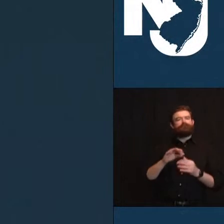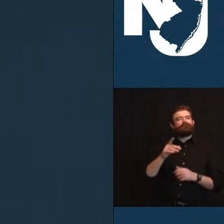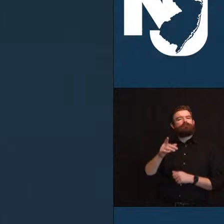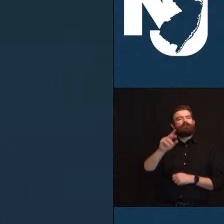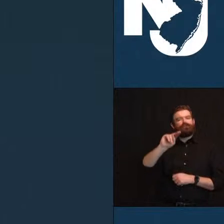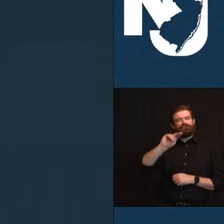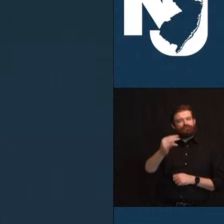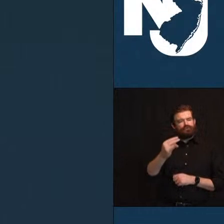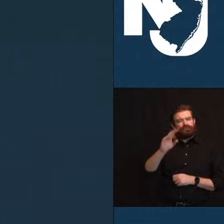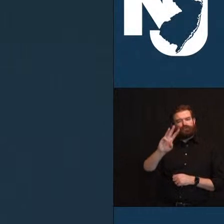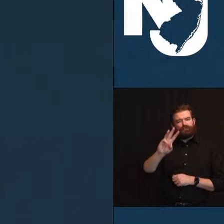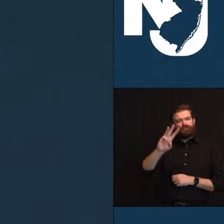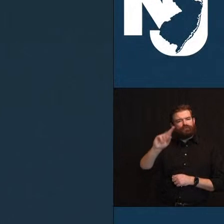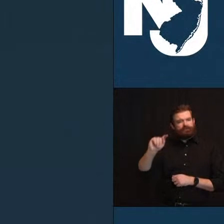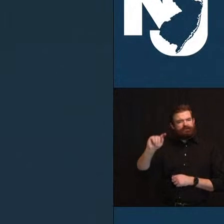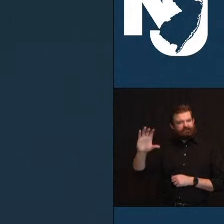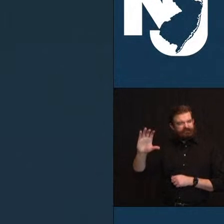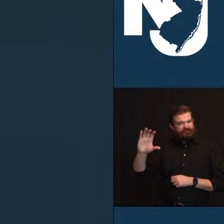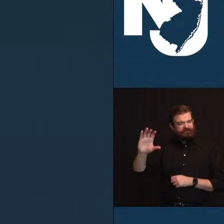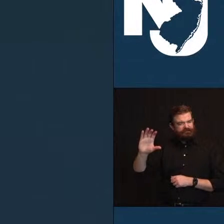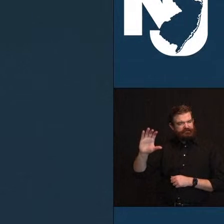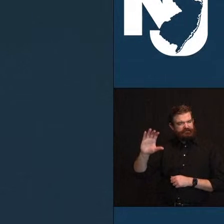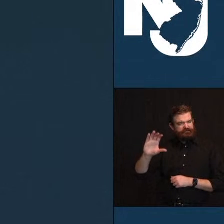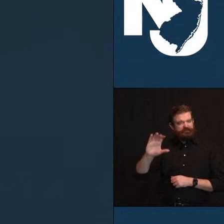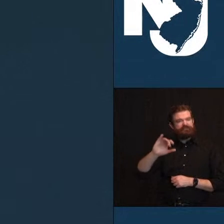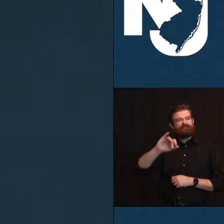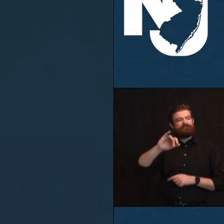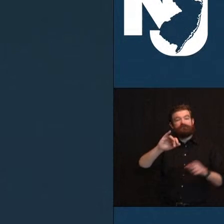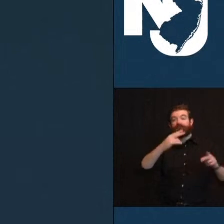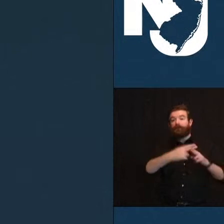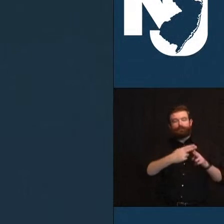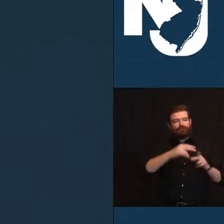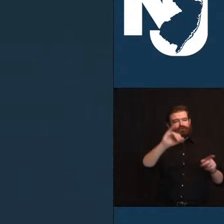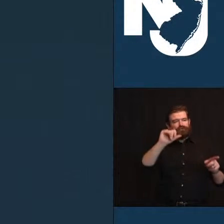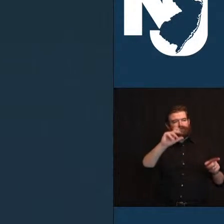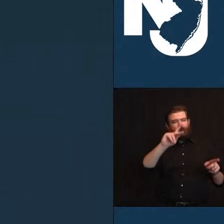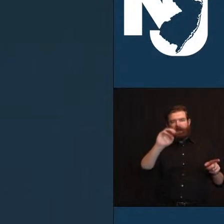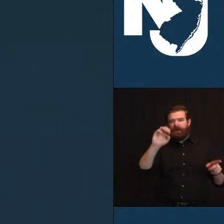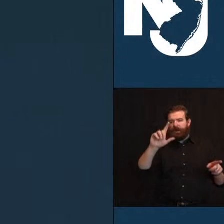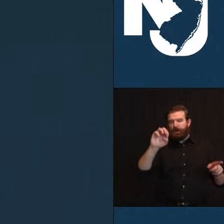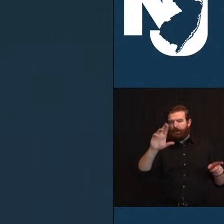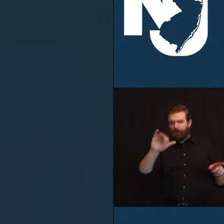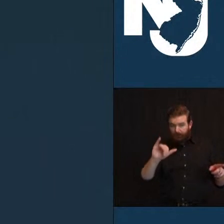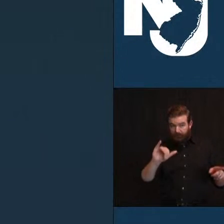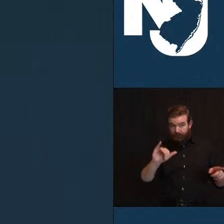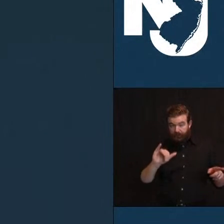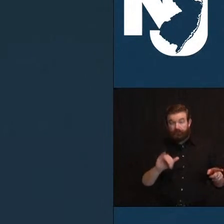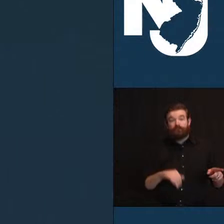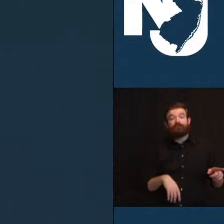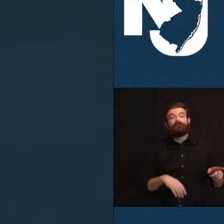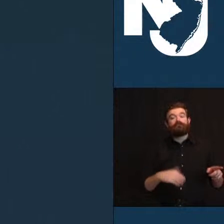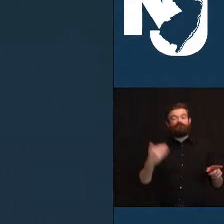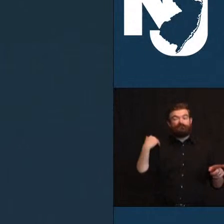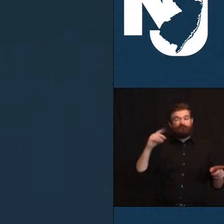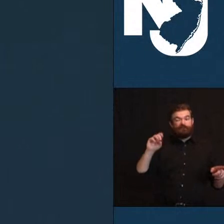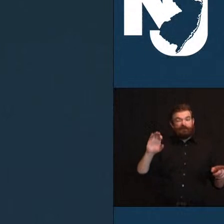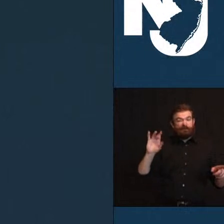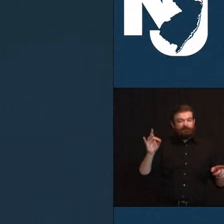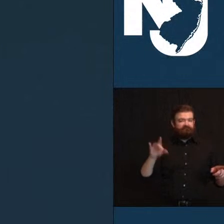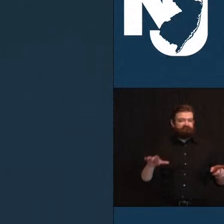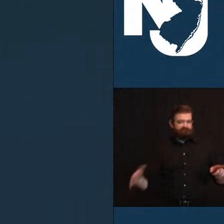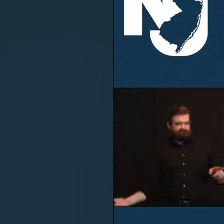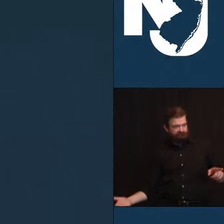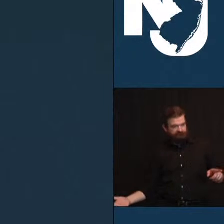Jack Ellery. Jack is one of those 16 who passed this Tuesday. He was born